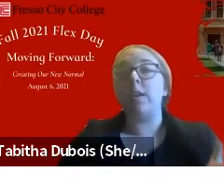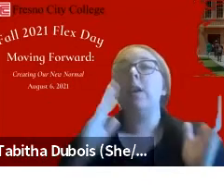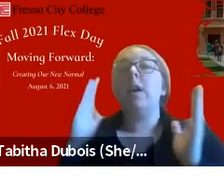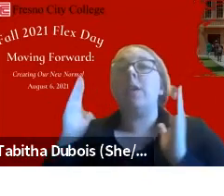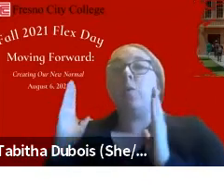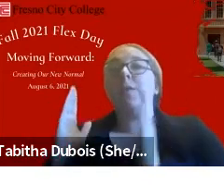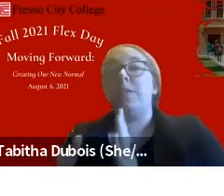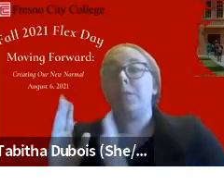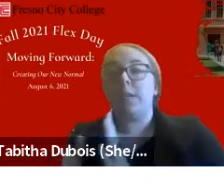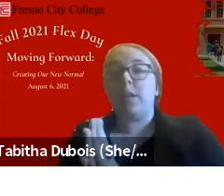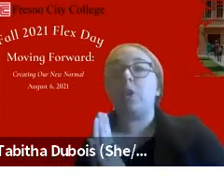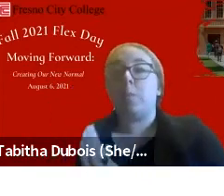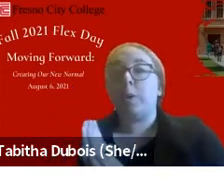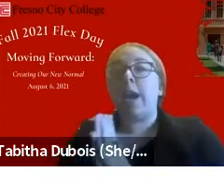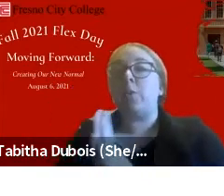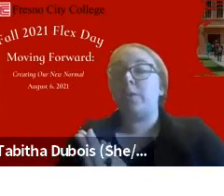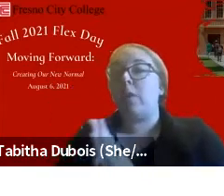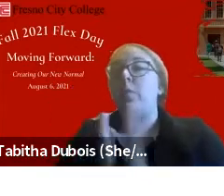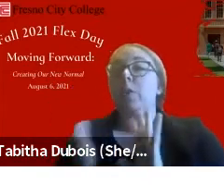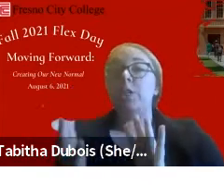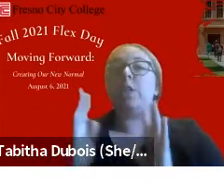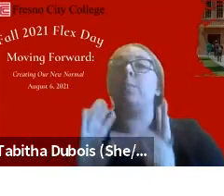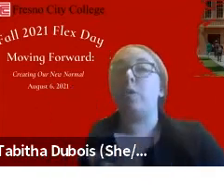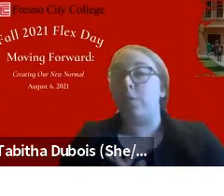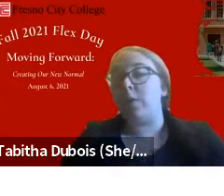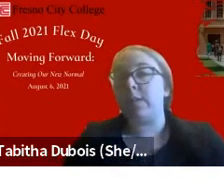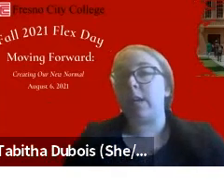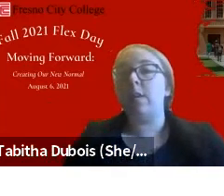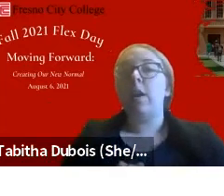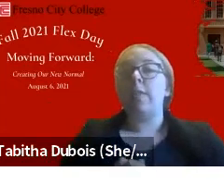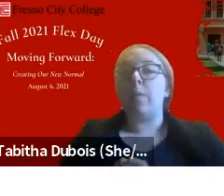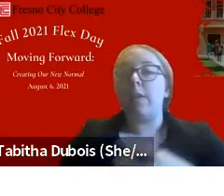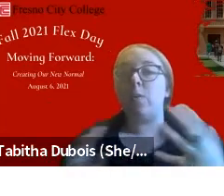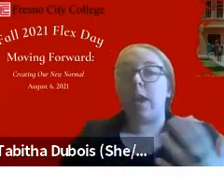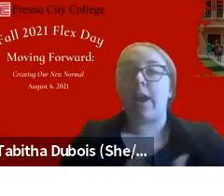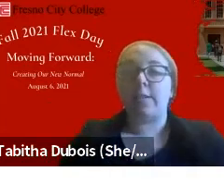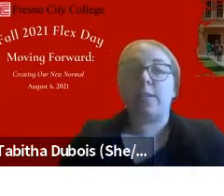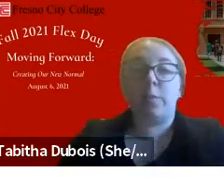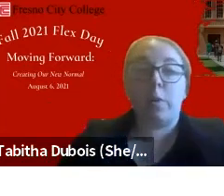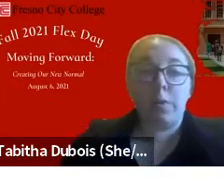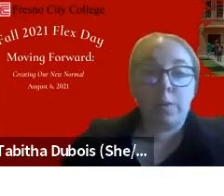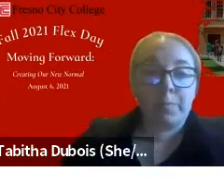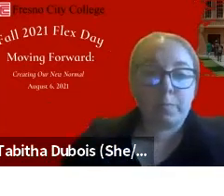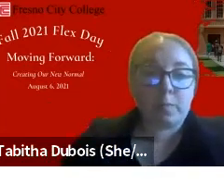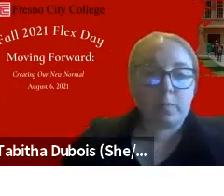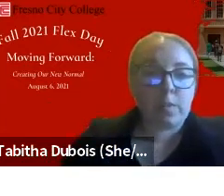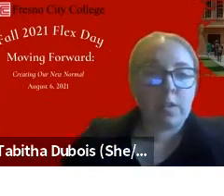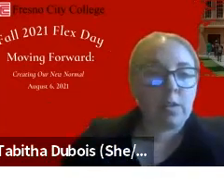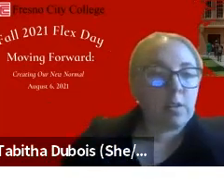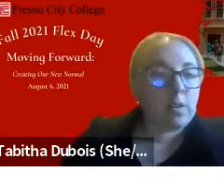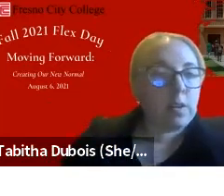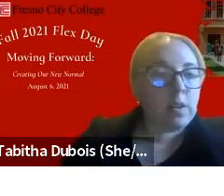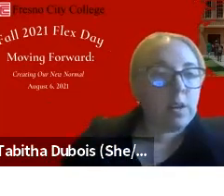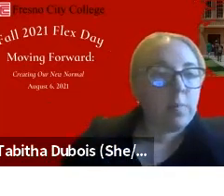sharing the screen that you can still see the interpreter and yourself when you're teaching, that both of you can be seen. That way that you can have access to both.